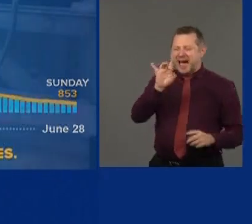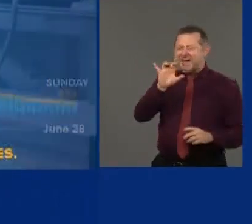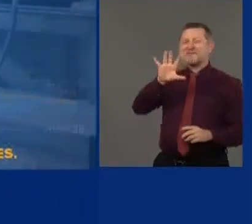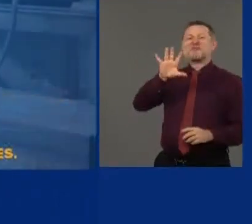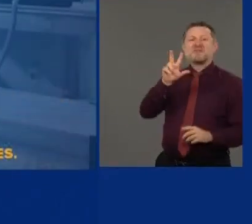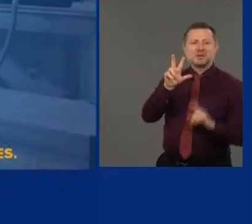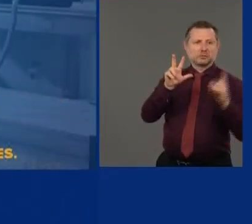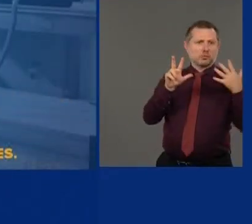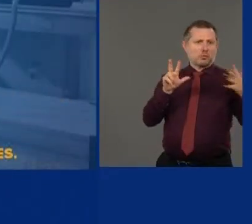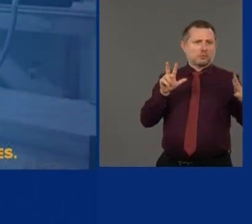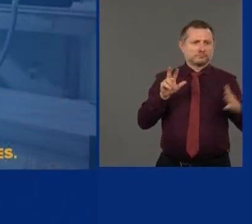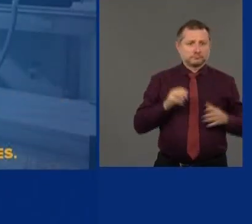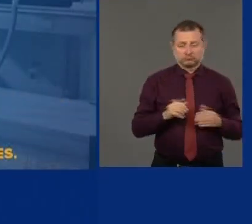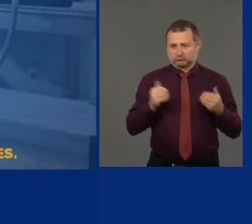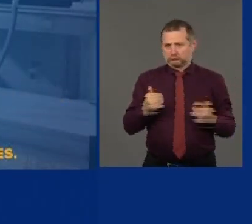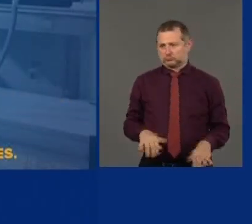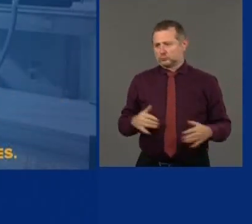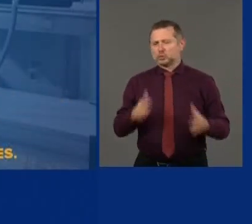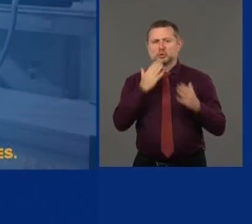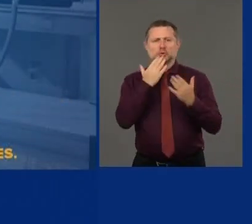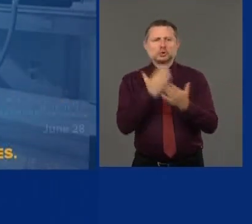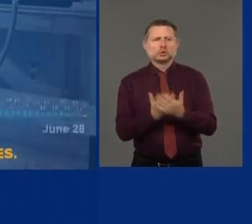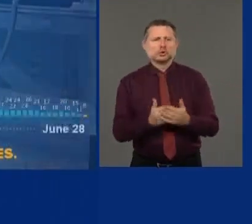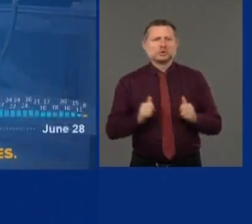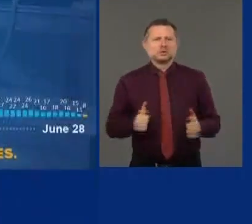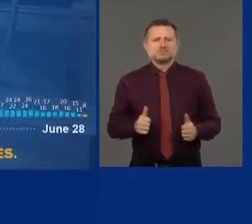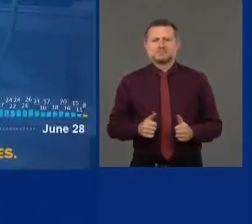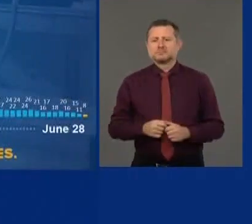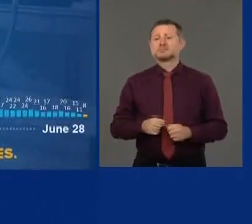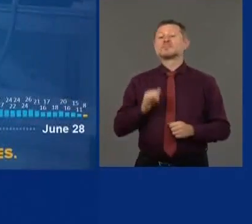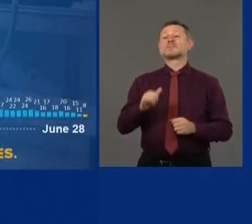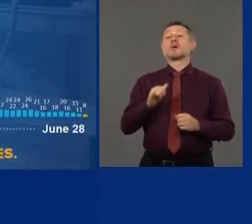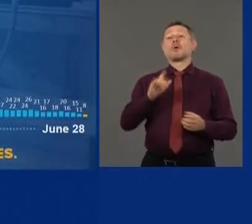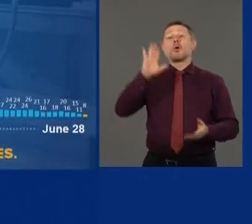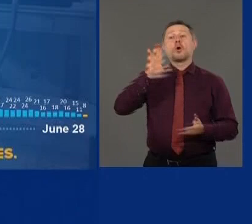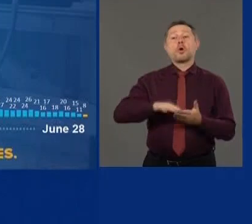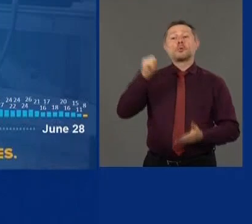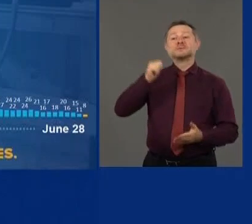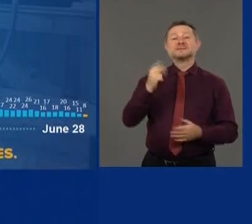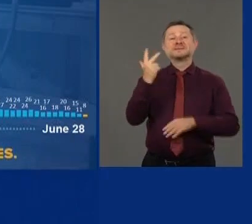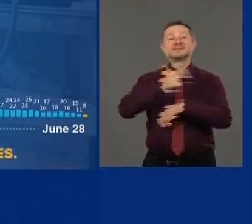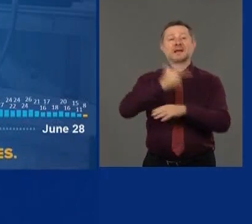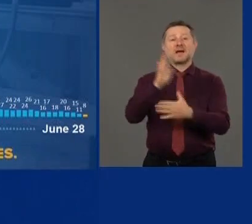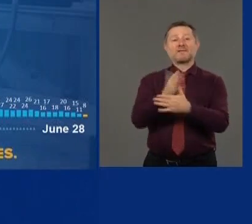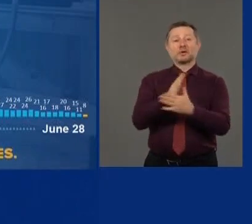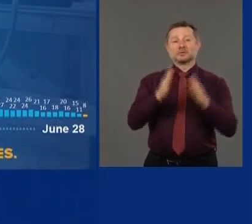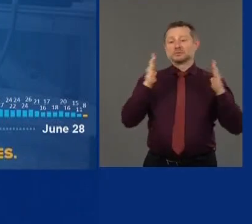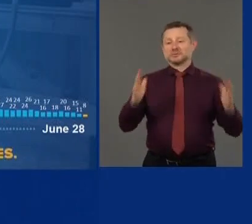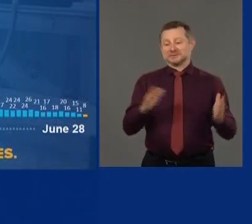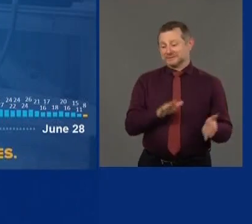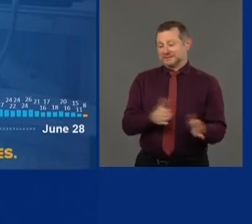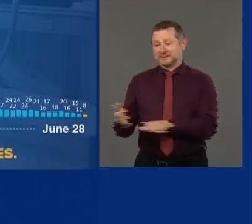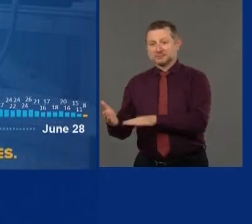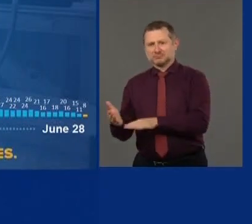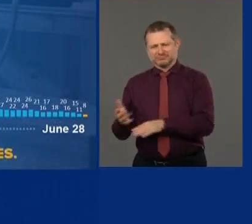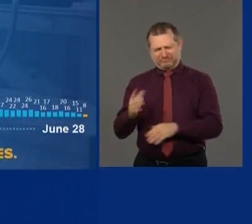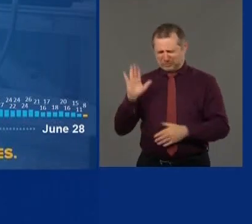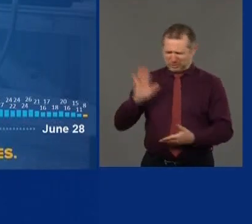Amen. We have the lowest 3-day average death total. We're down